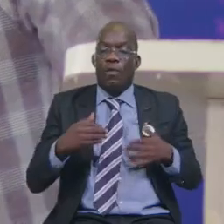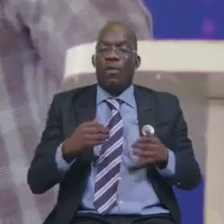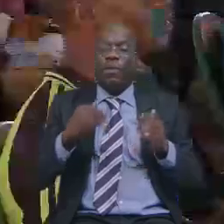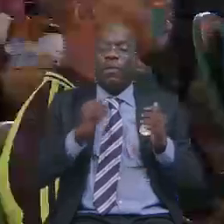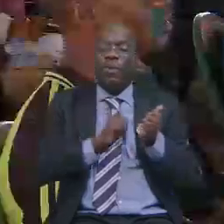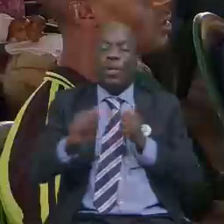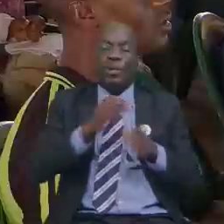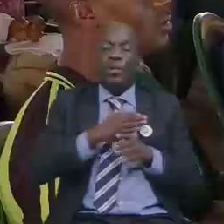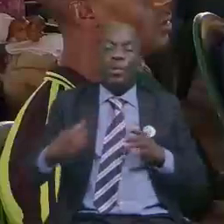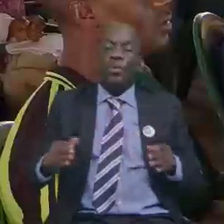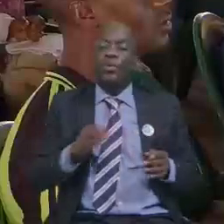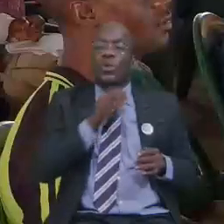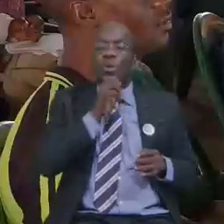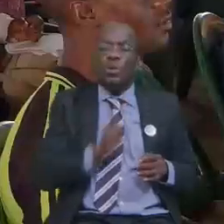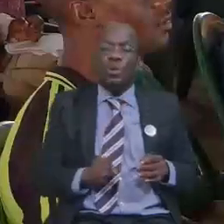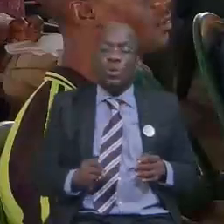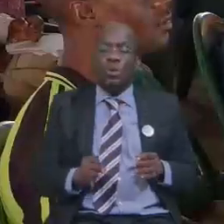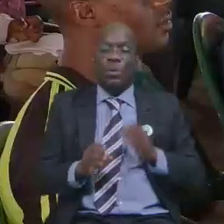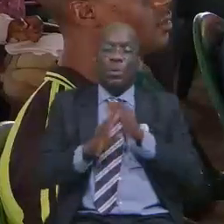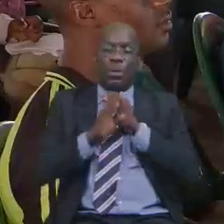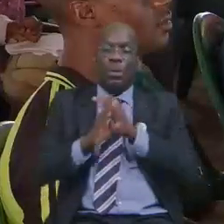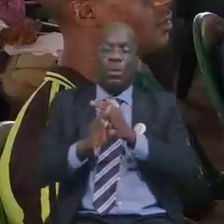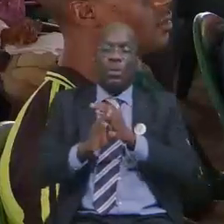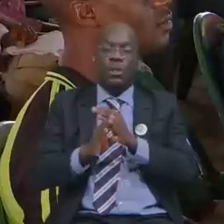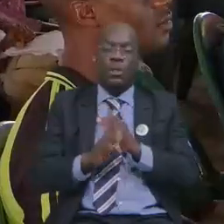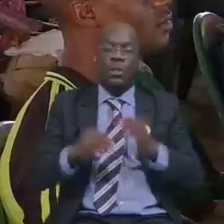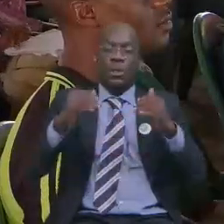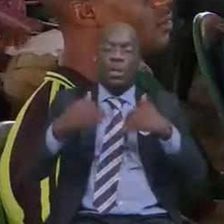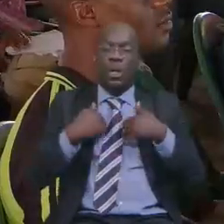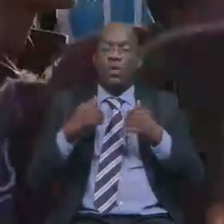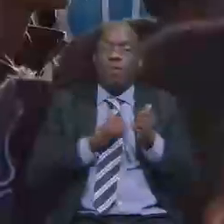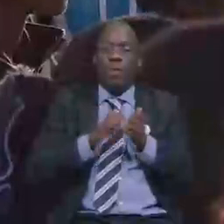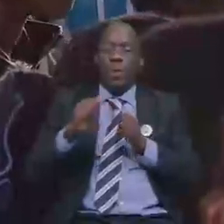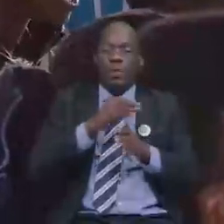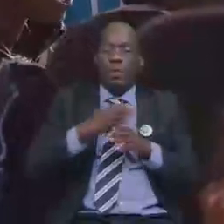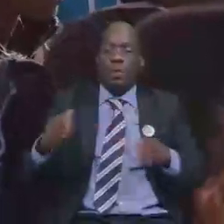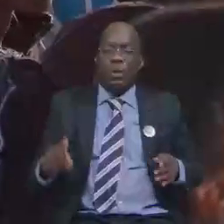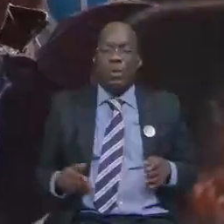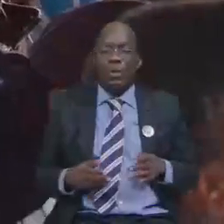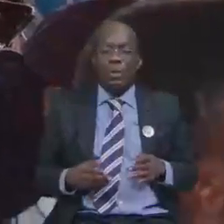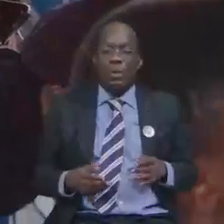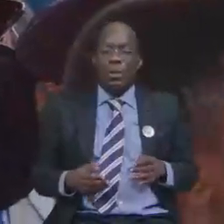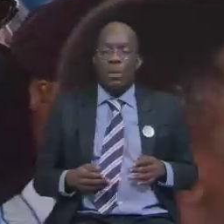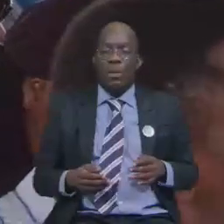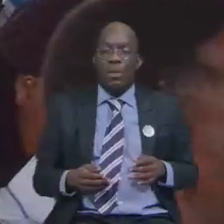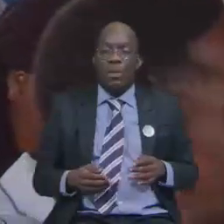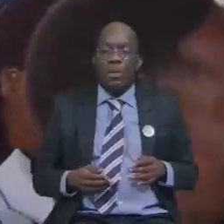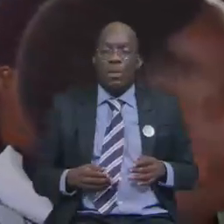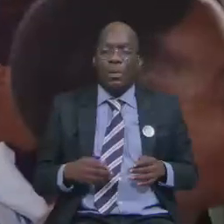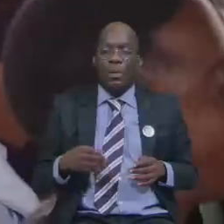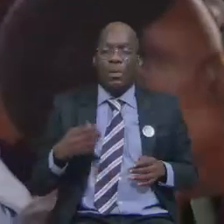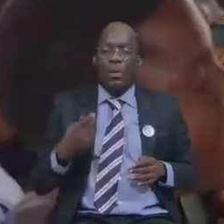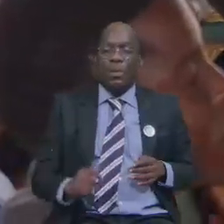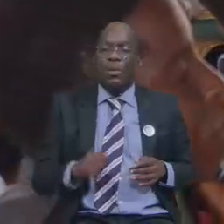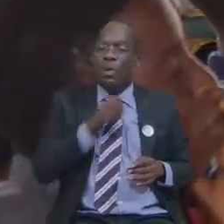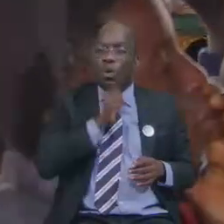away. Old hindrances are passed away. The old life.